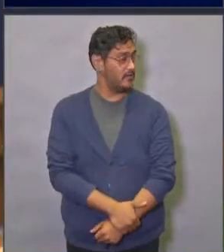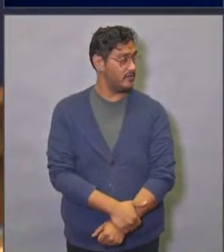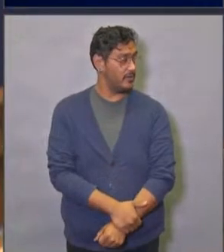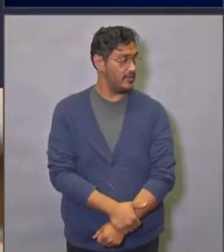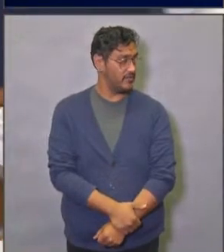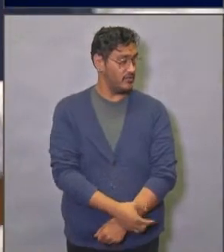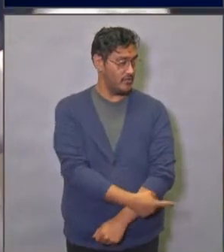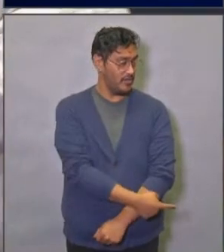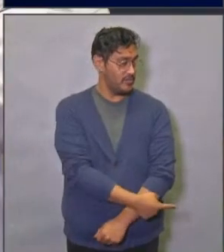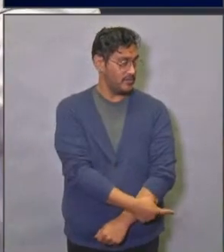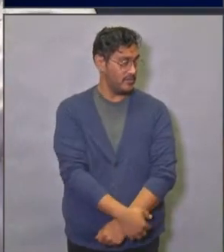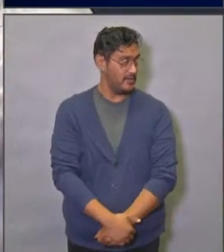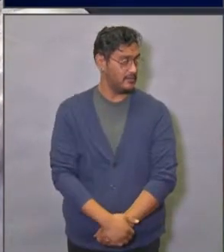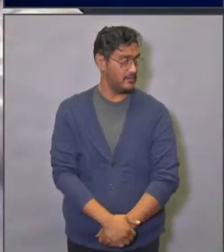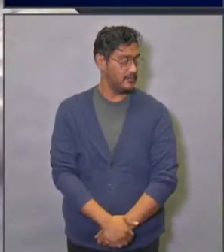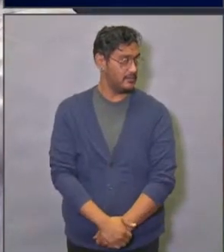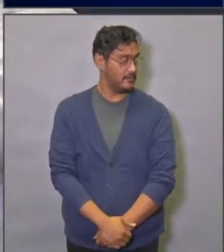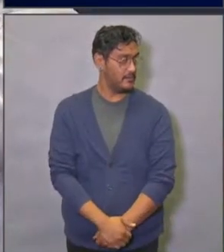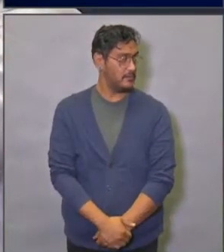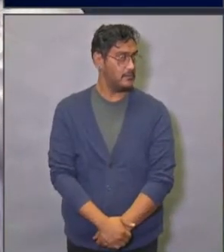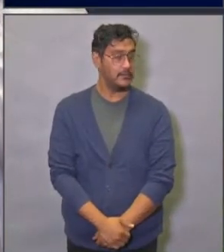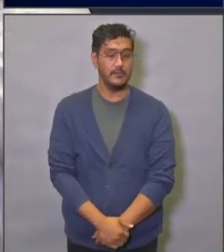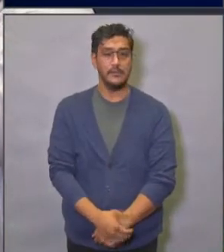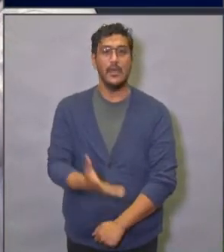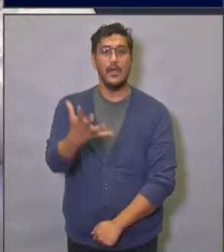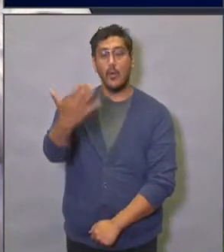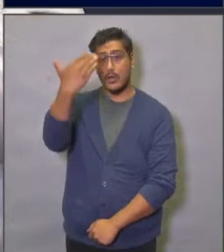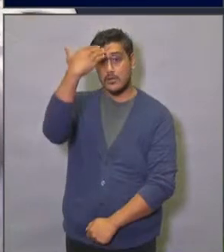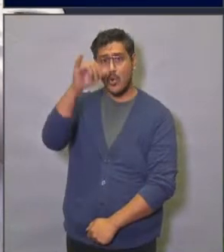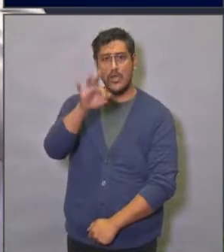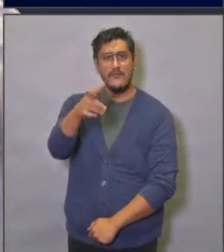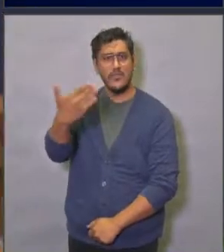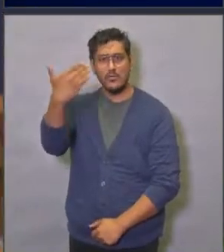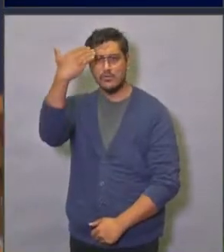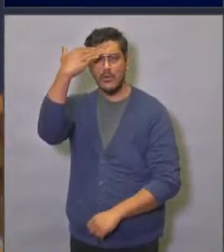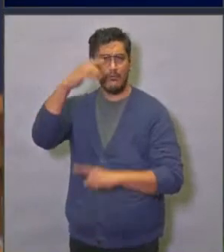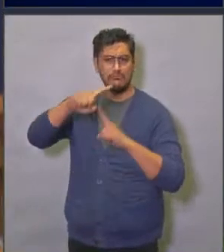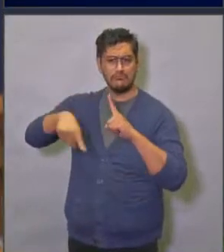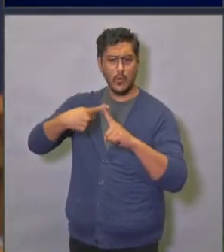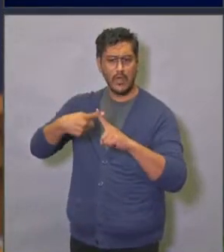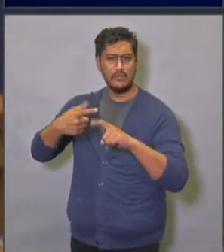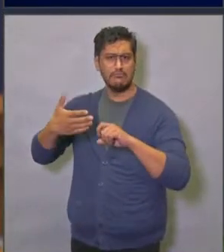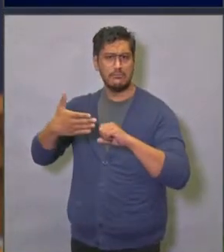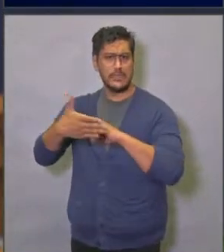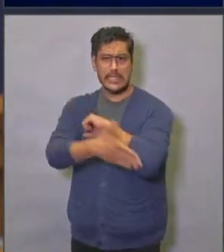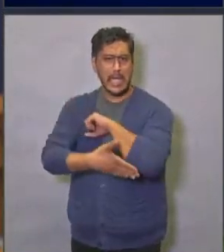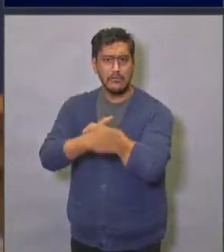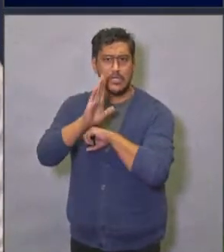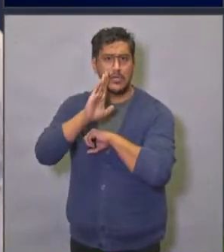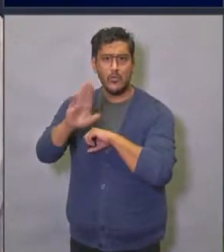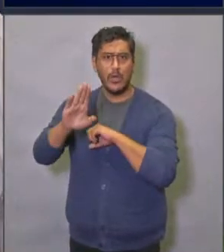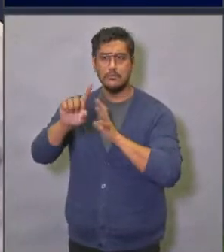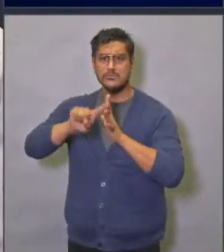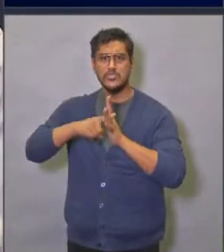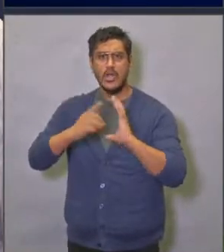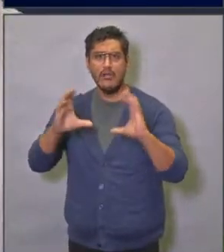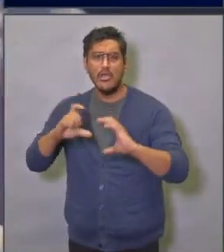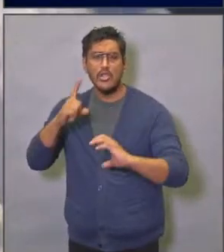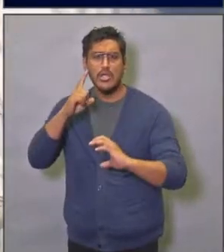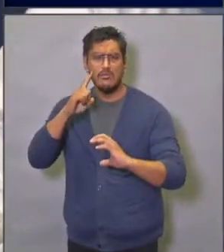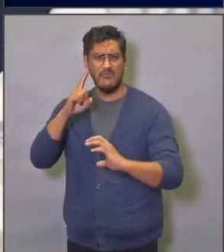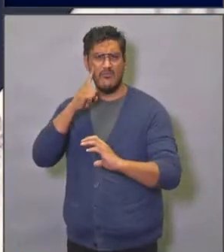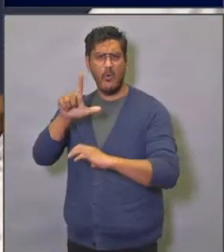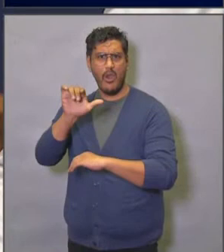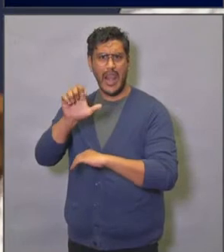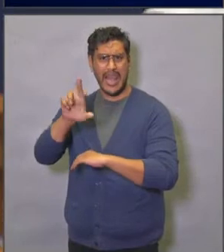Hi, thanks for taking my question. I wanted to know if you had a timeline for when the county will stop looking for Labor Day